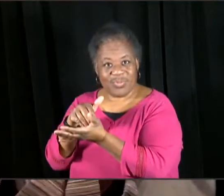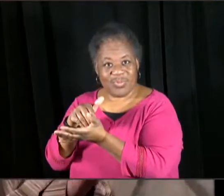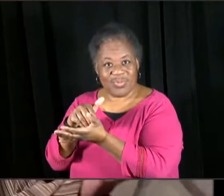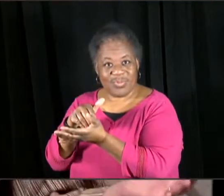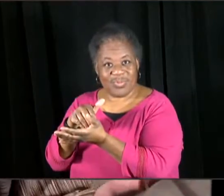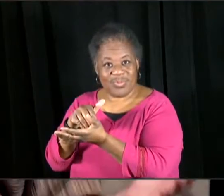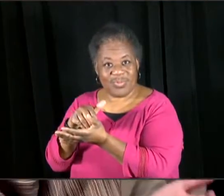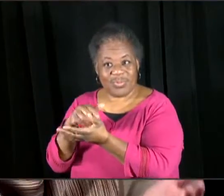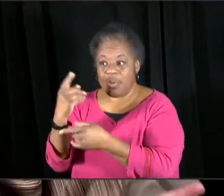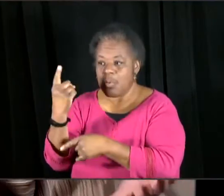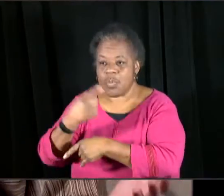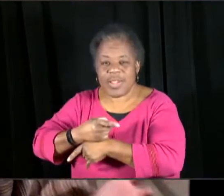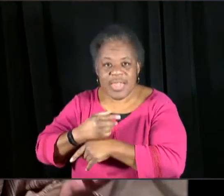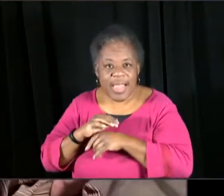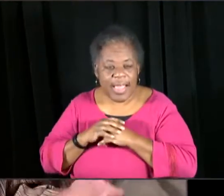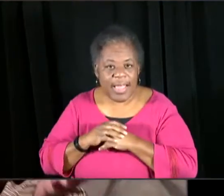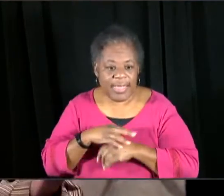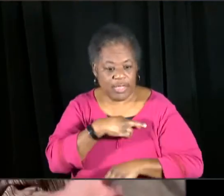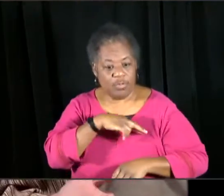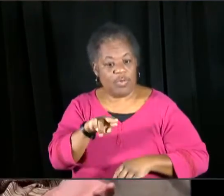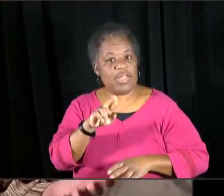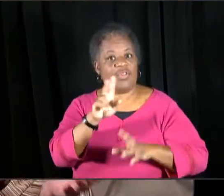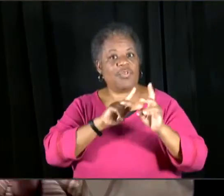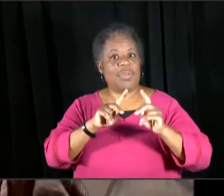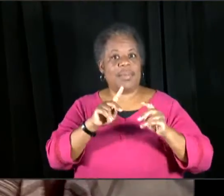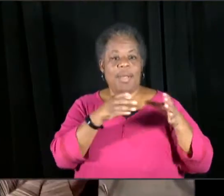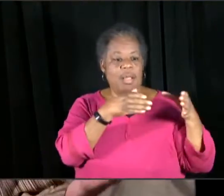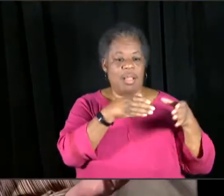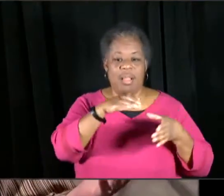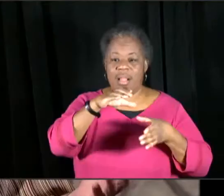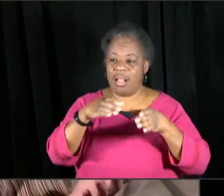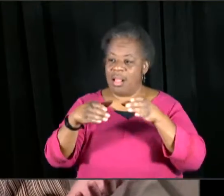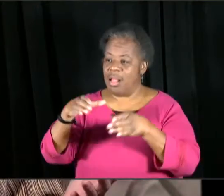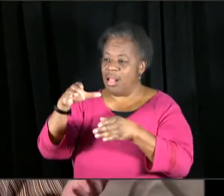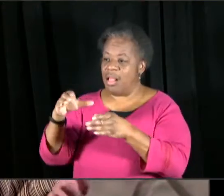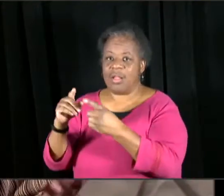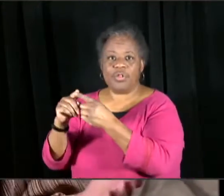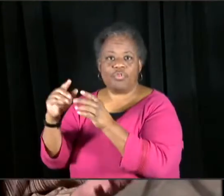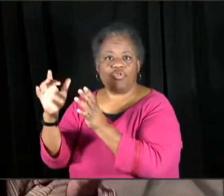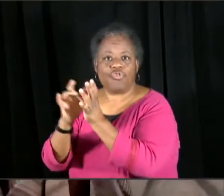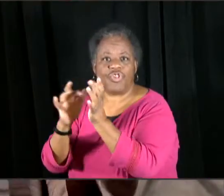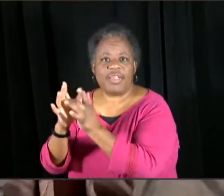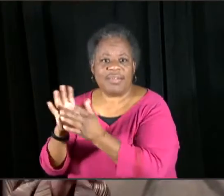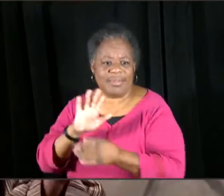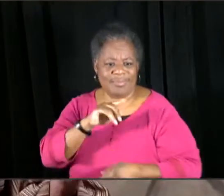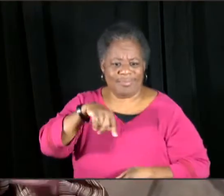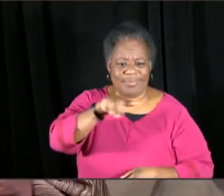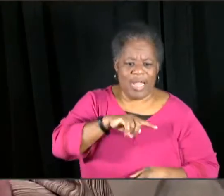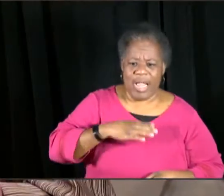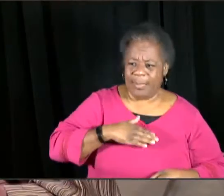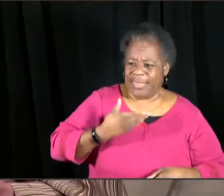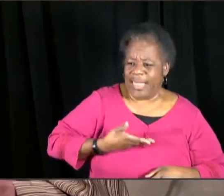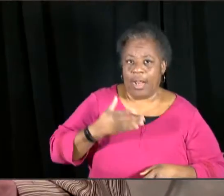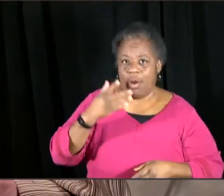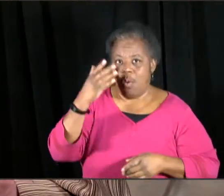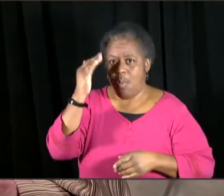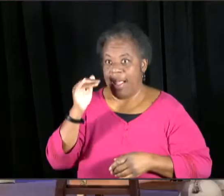One day, some hyper-religious people came to Jesus. They were upset because he had been eating with